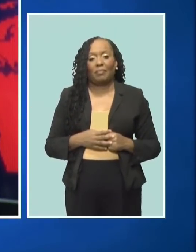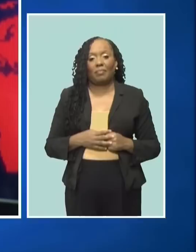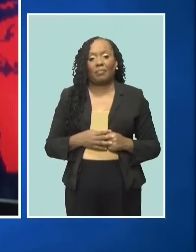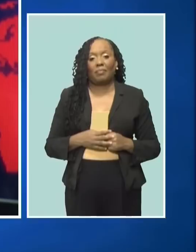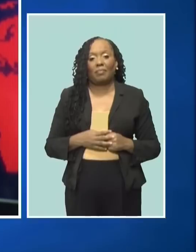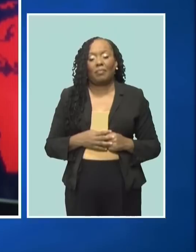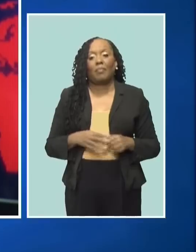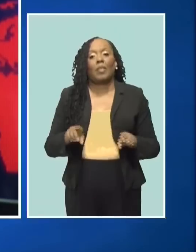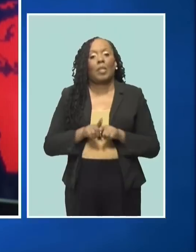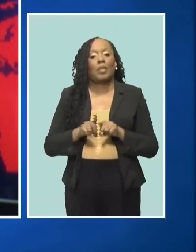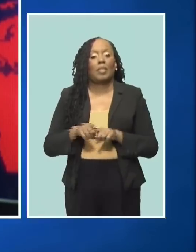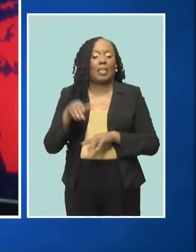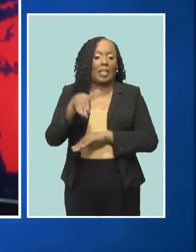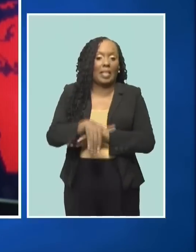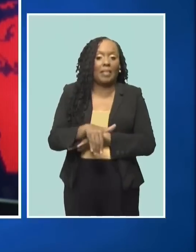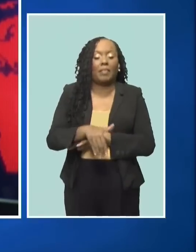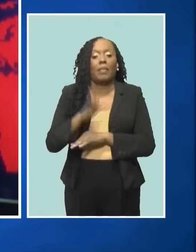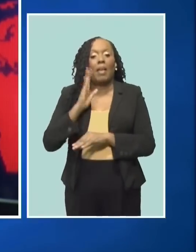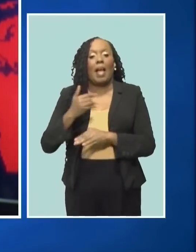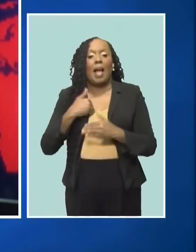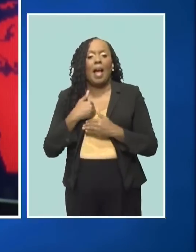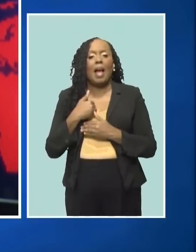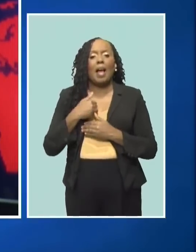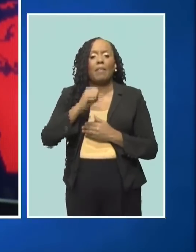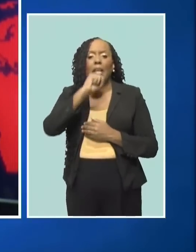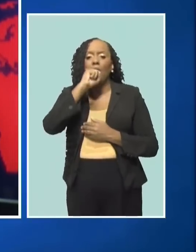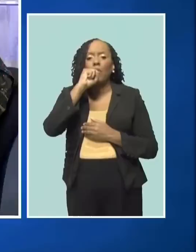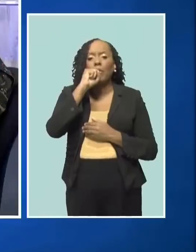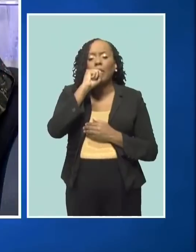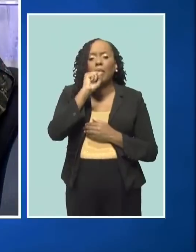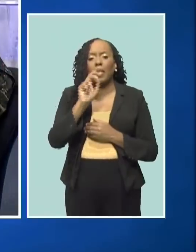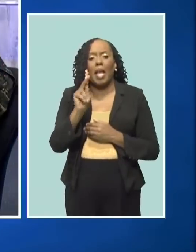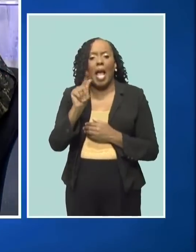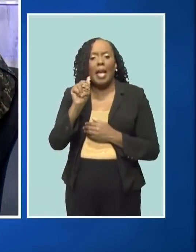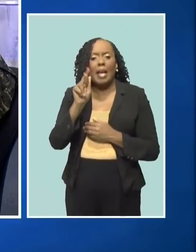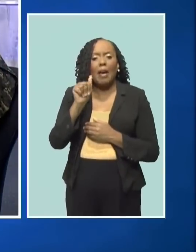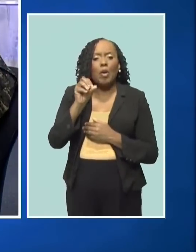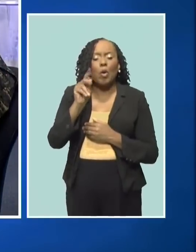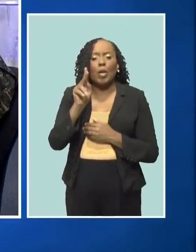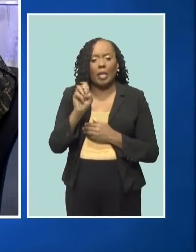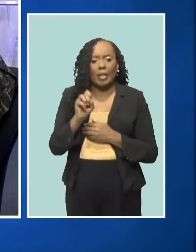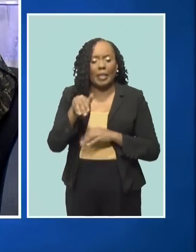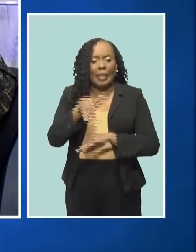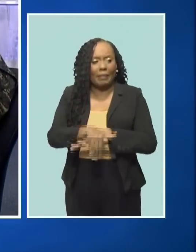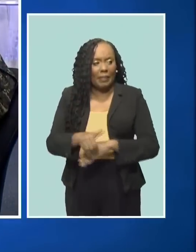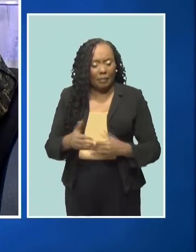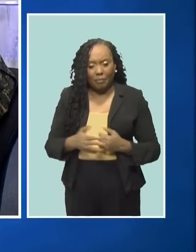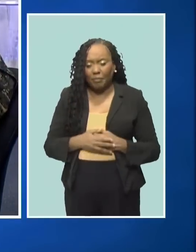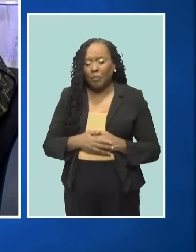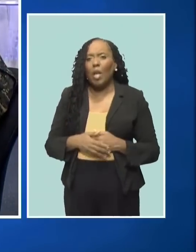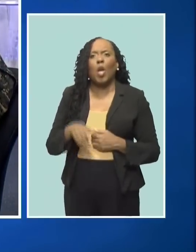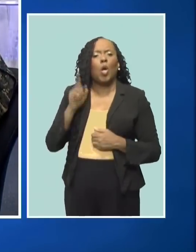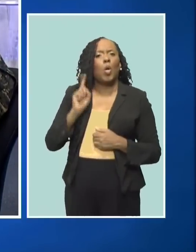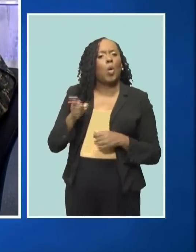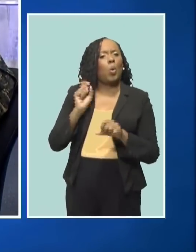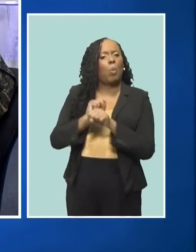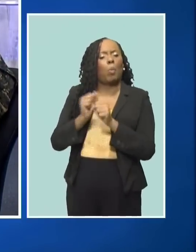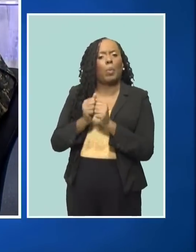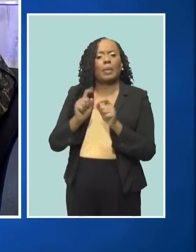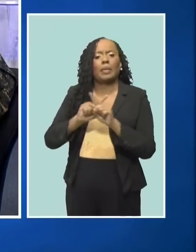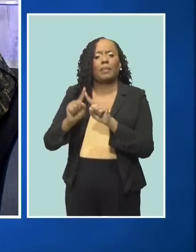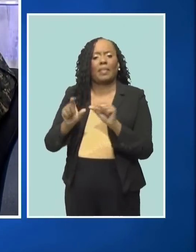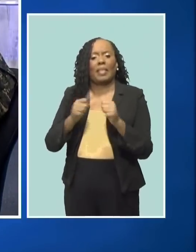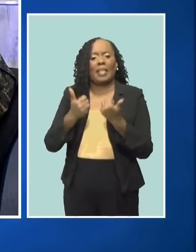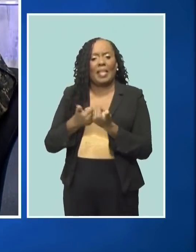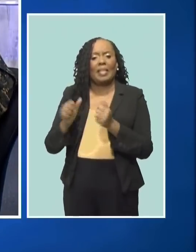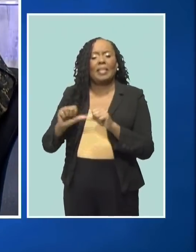for the karaoke session in the officers' mess. Now, you're working with a number of agencies, so naturally, I guess those who have interest in some of those agencies